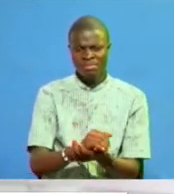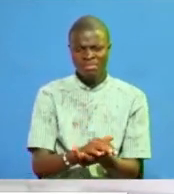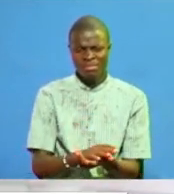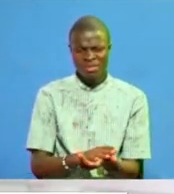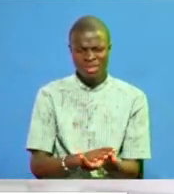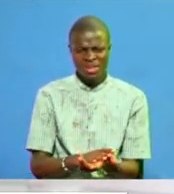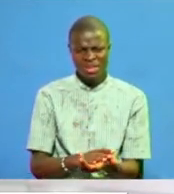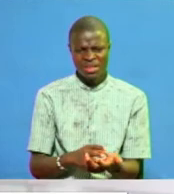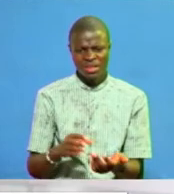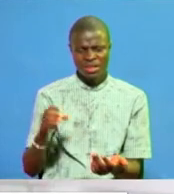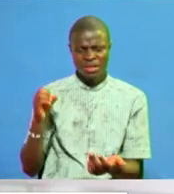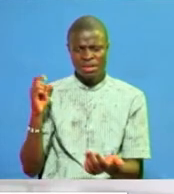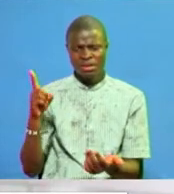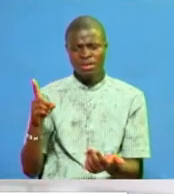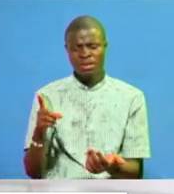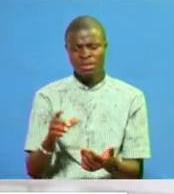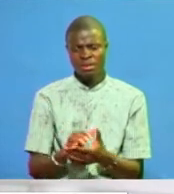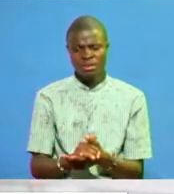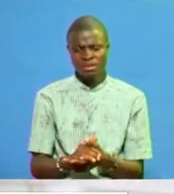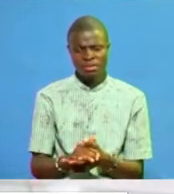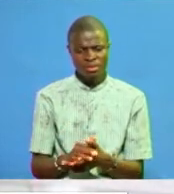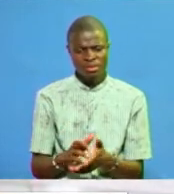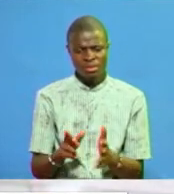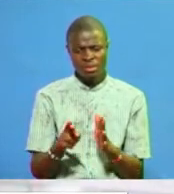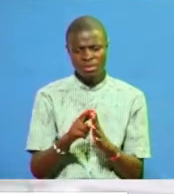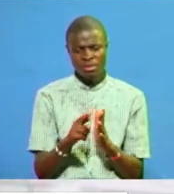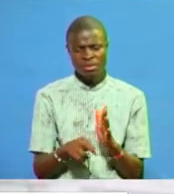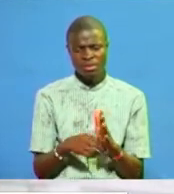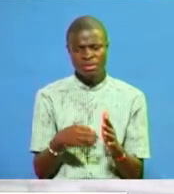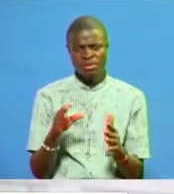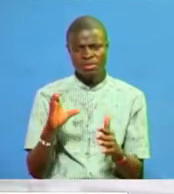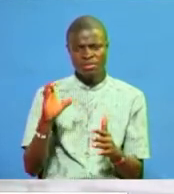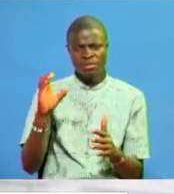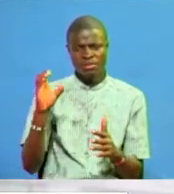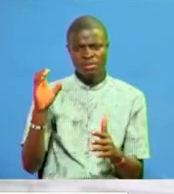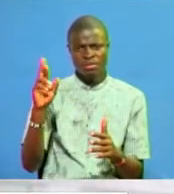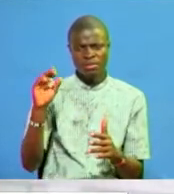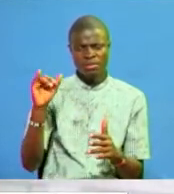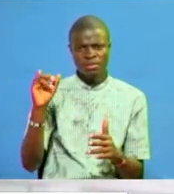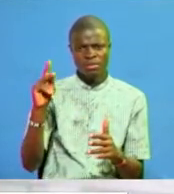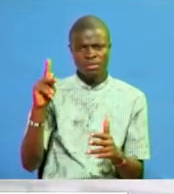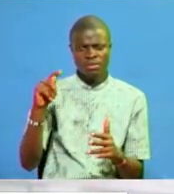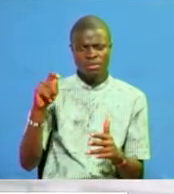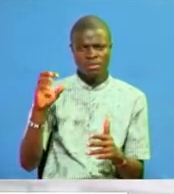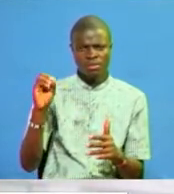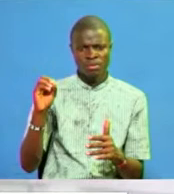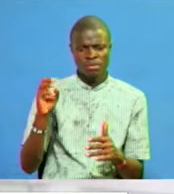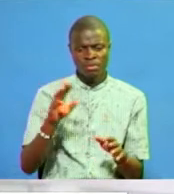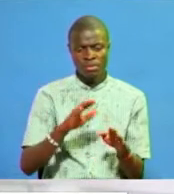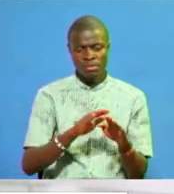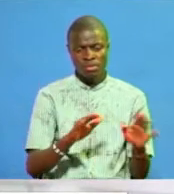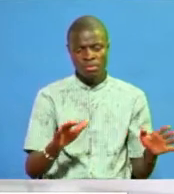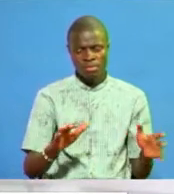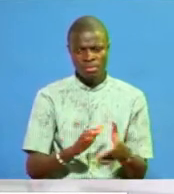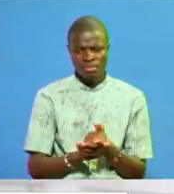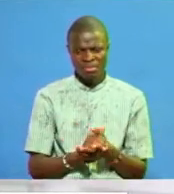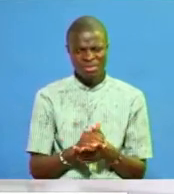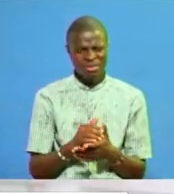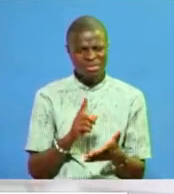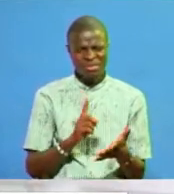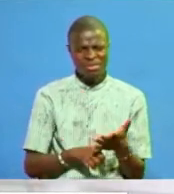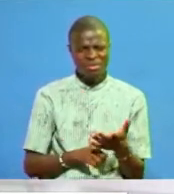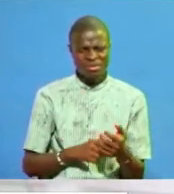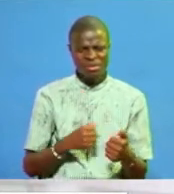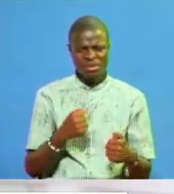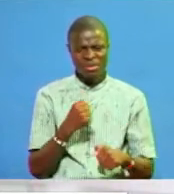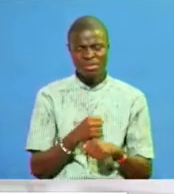economies as it recommended regulation of the crypto market. So what is currently the situation and what do you foresee in terms of regulation of